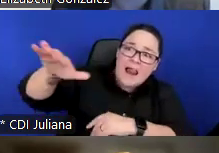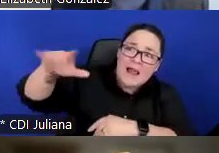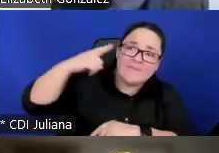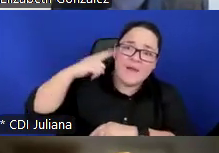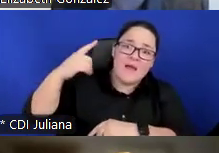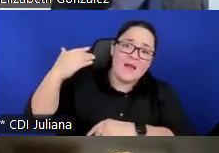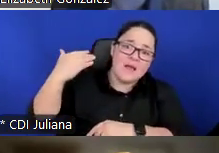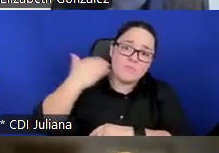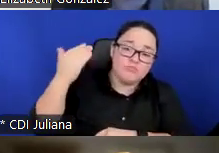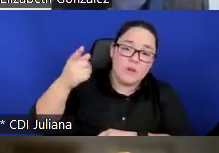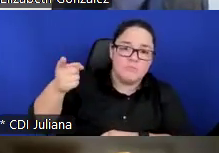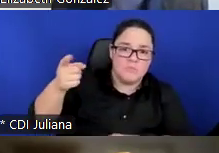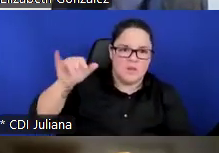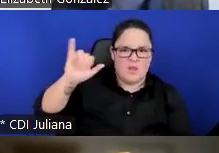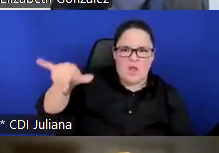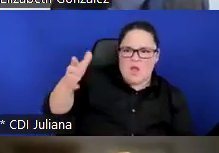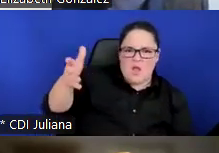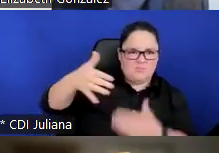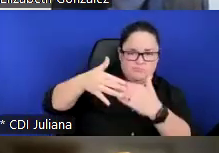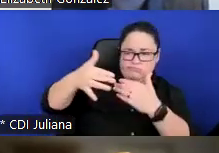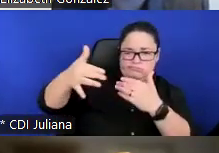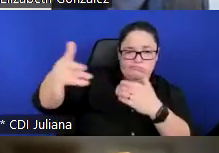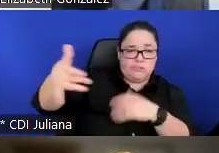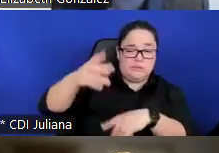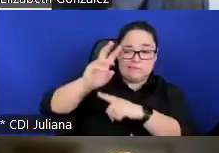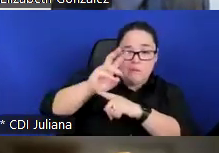in a month, in a year, in 5 years.